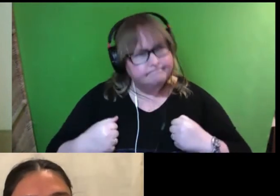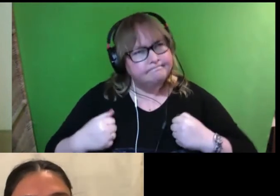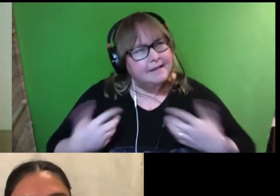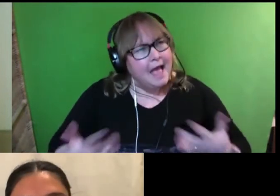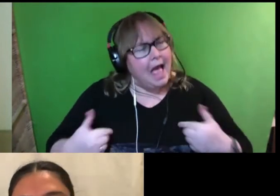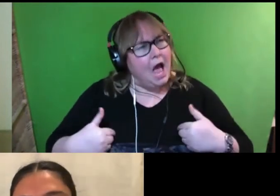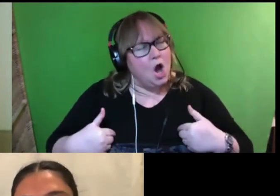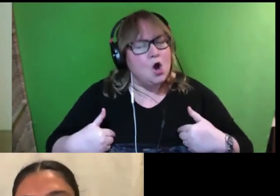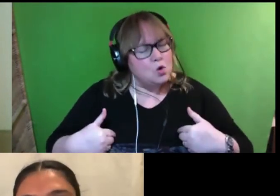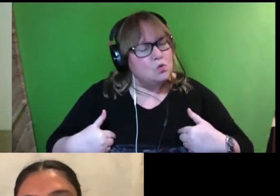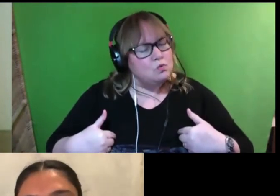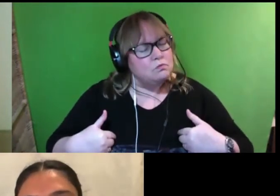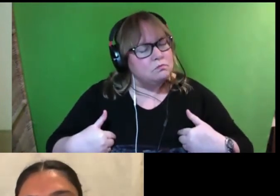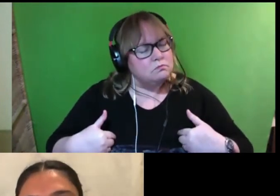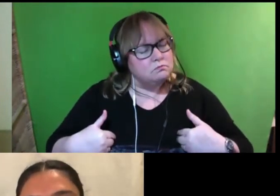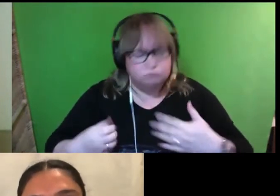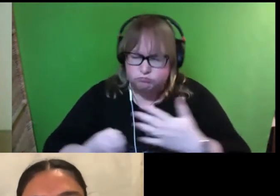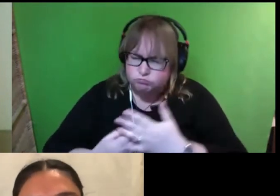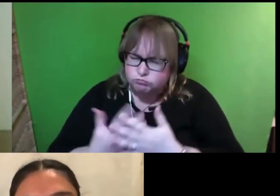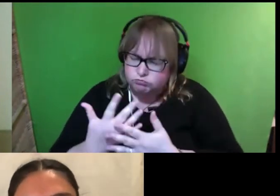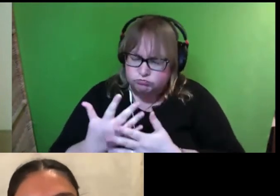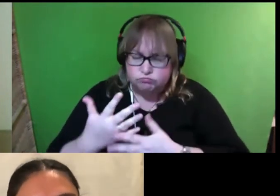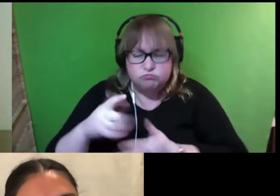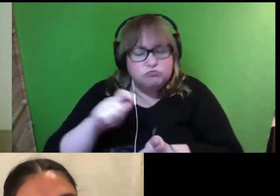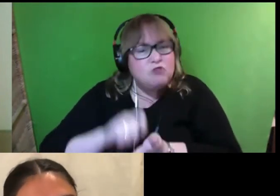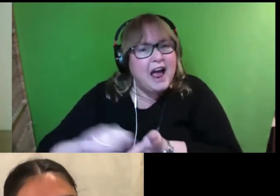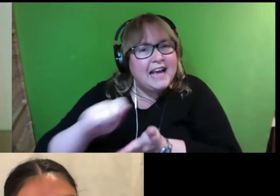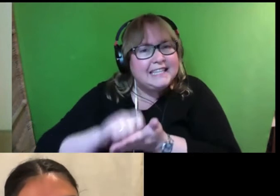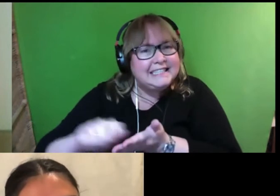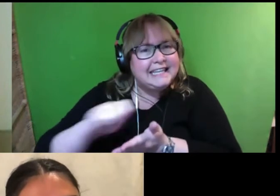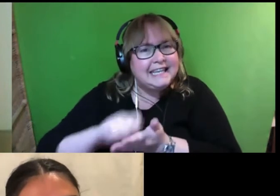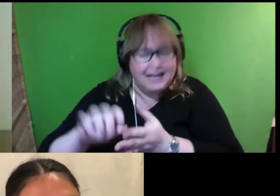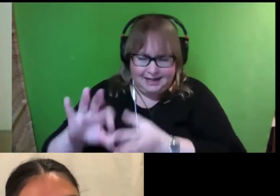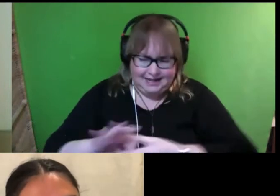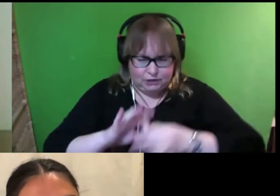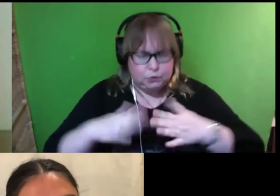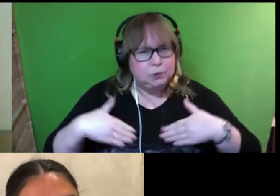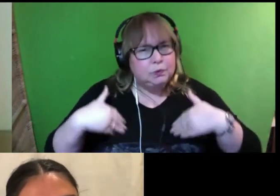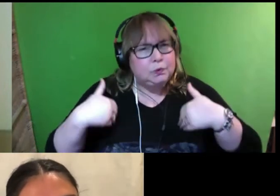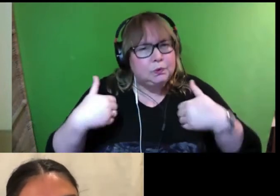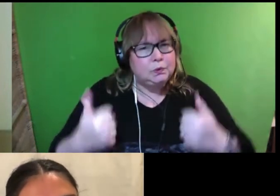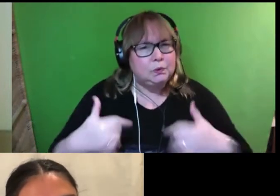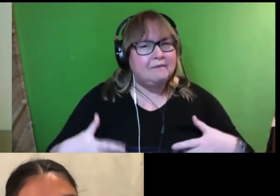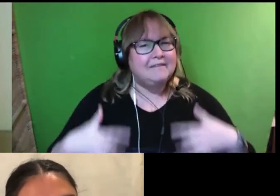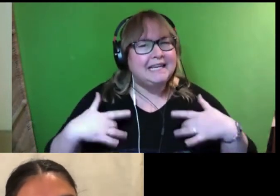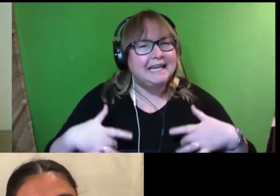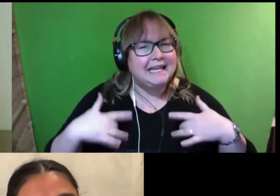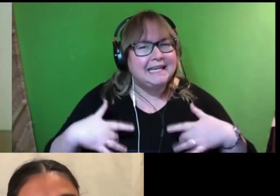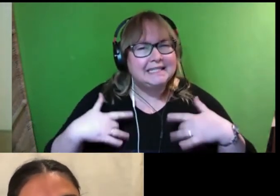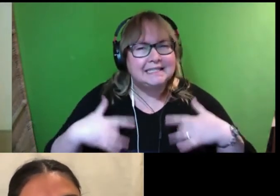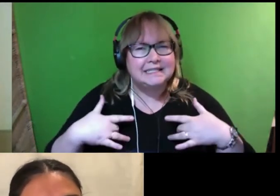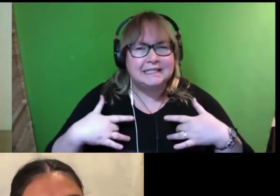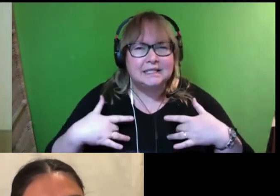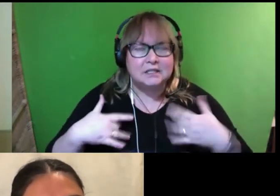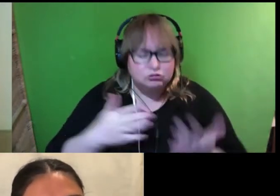now, and also the healing modalities that I'm kind of